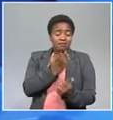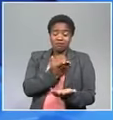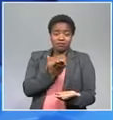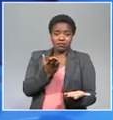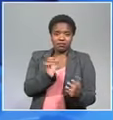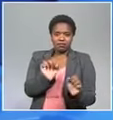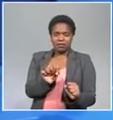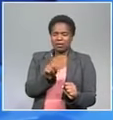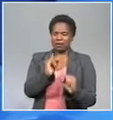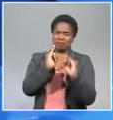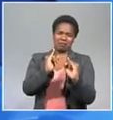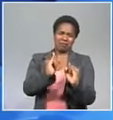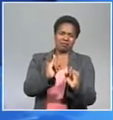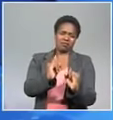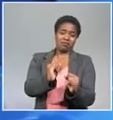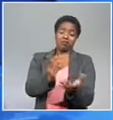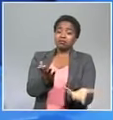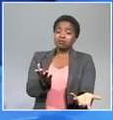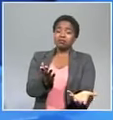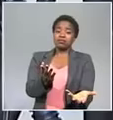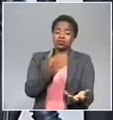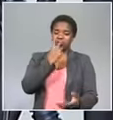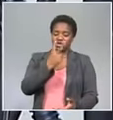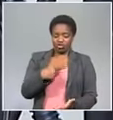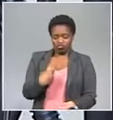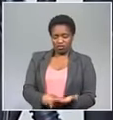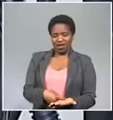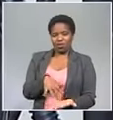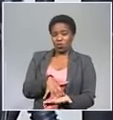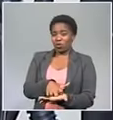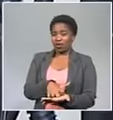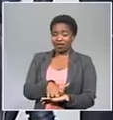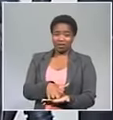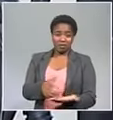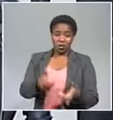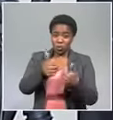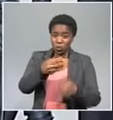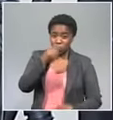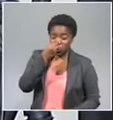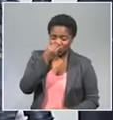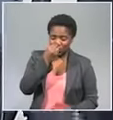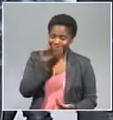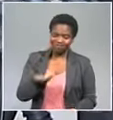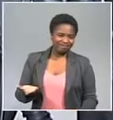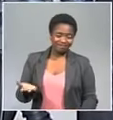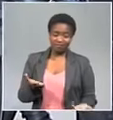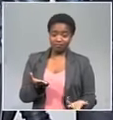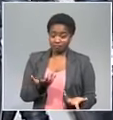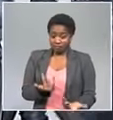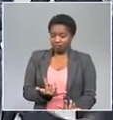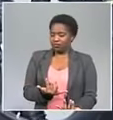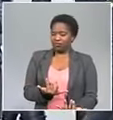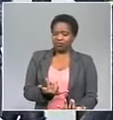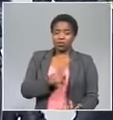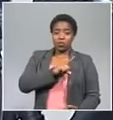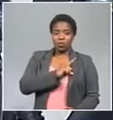a really, really bad path. And now we're seeing that weaker rand, Sally. So I don't think it's going to be any good news coming around anytime soon, just